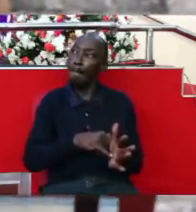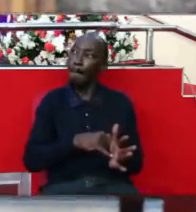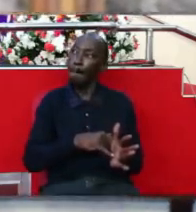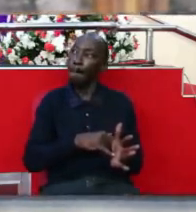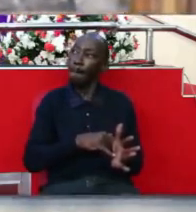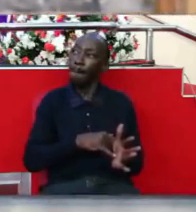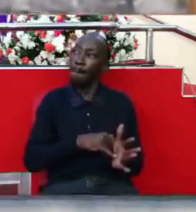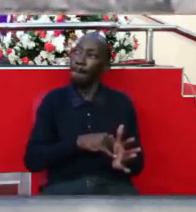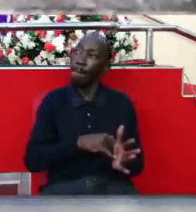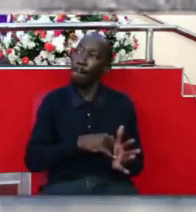ukiweka uaminifu wa Mungu.